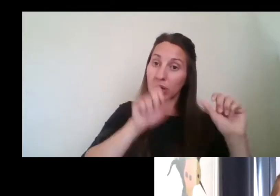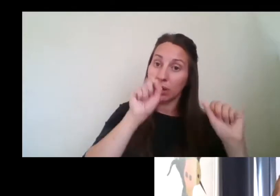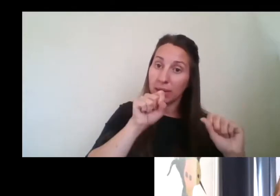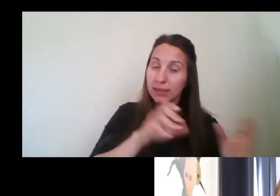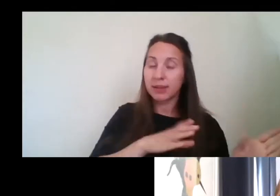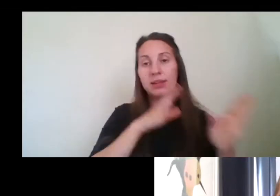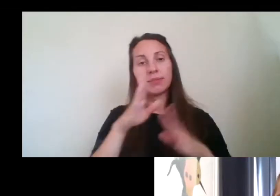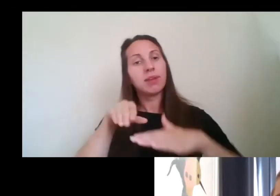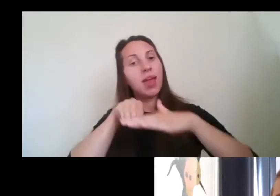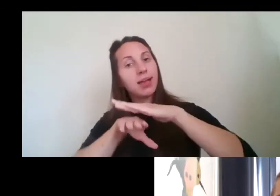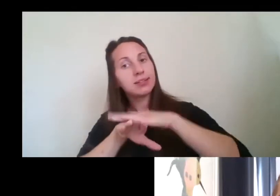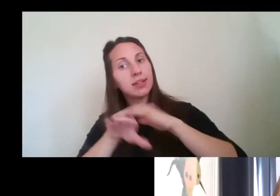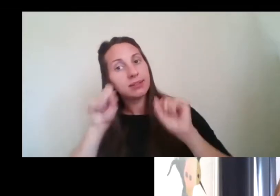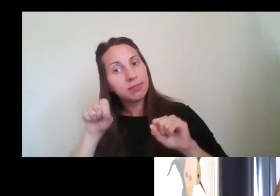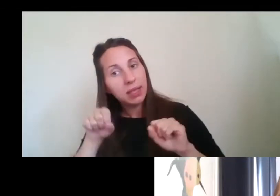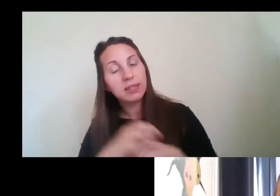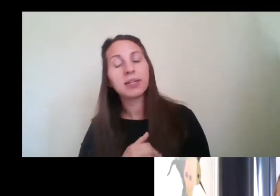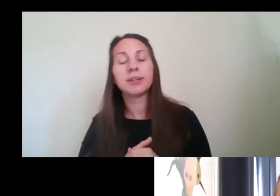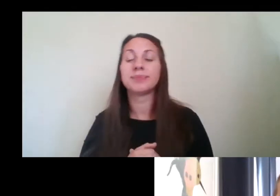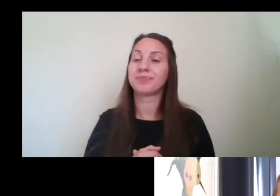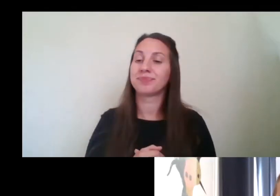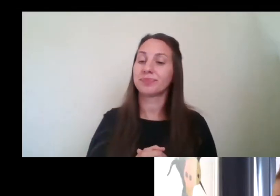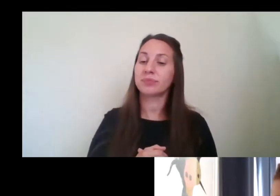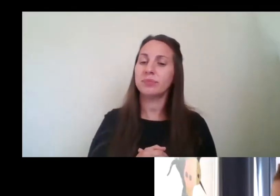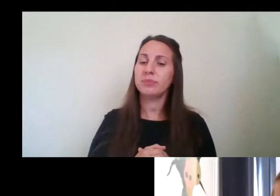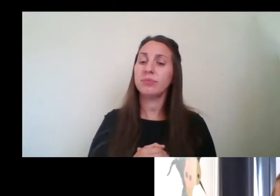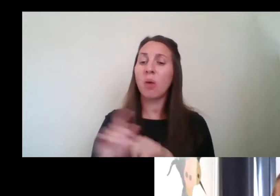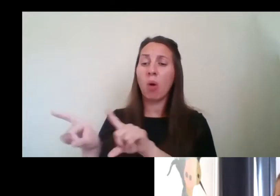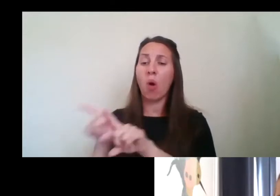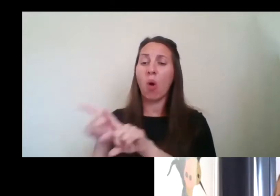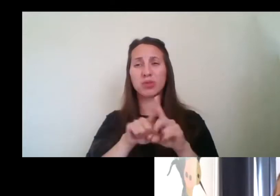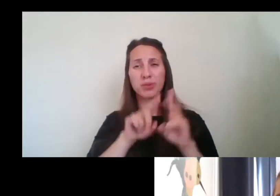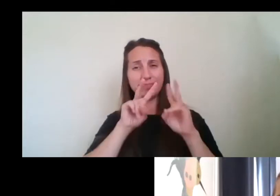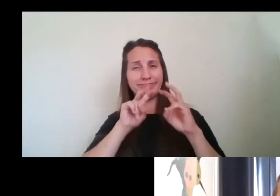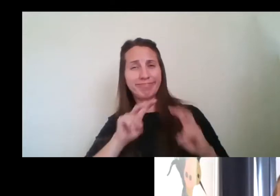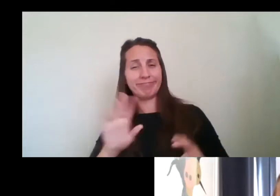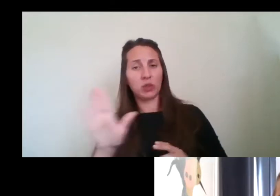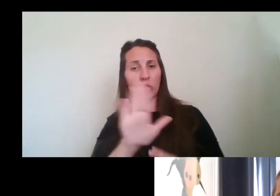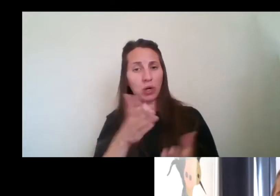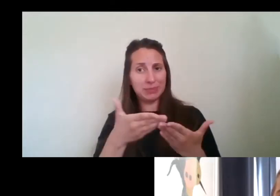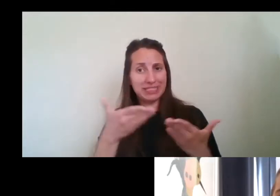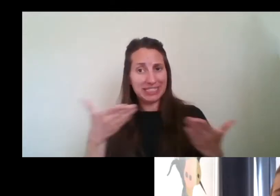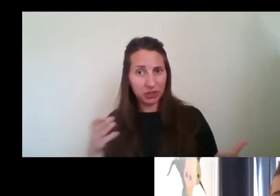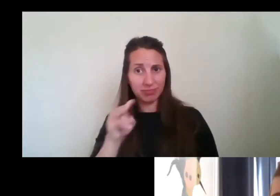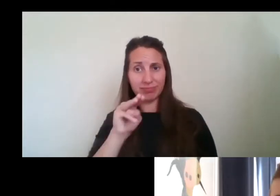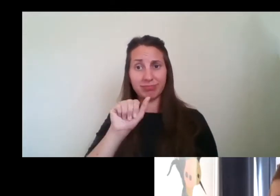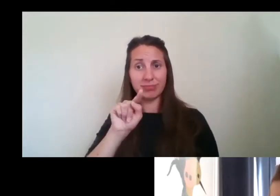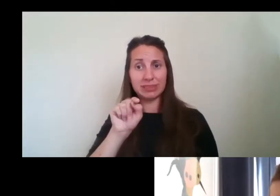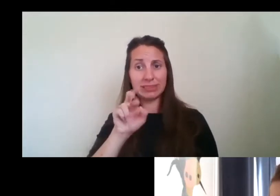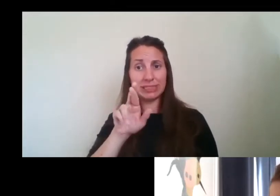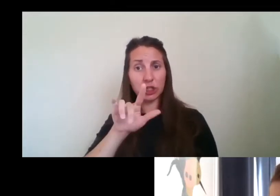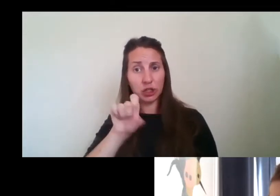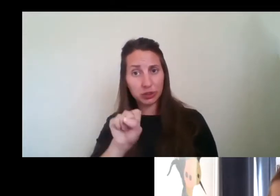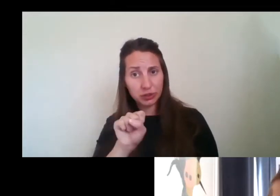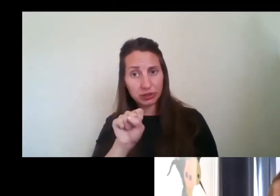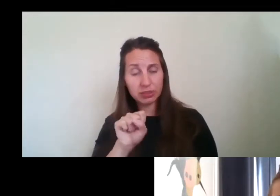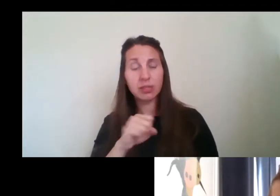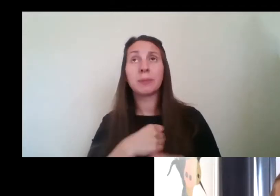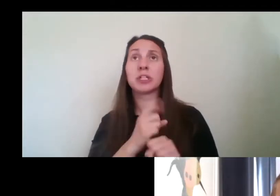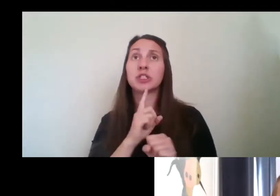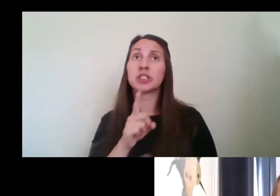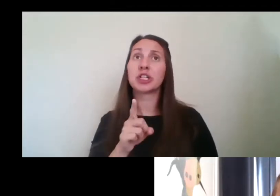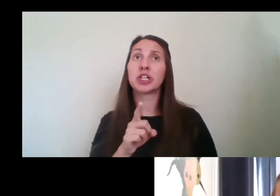accessibility. And like all of these other things, you know, look at your materials, look at situations where you can say, we're not